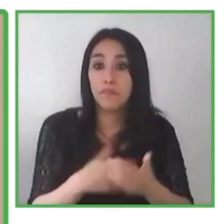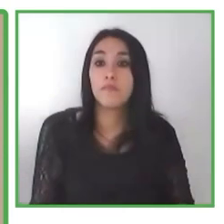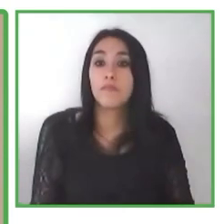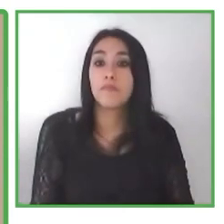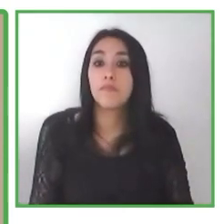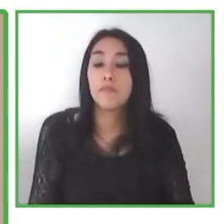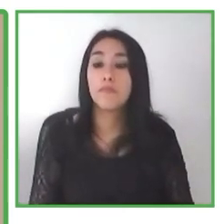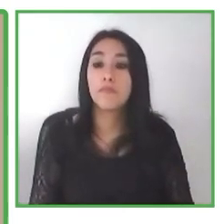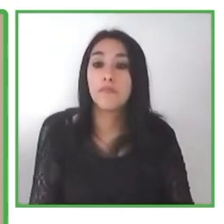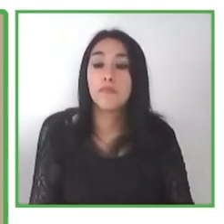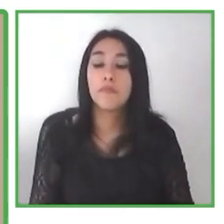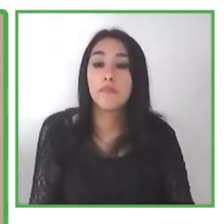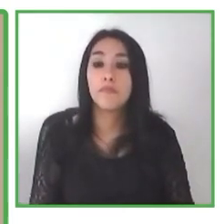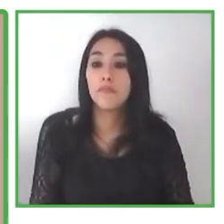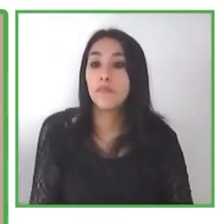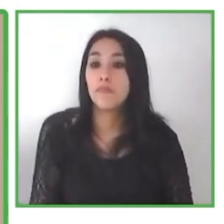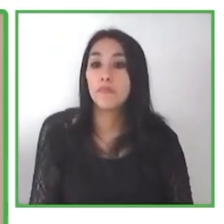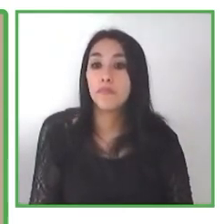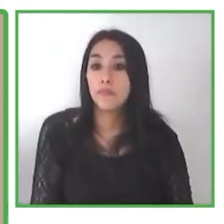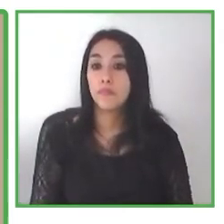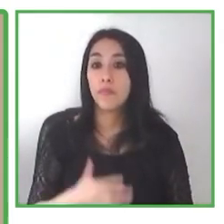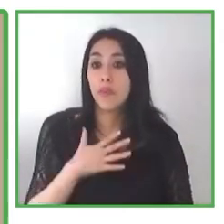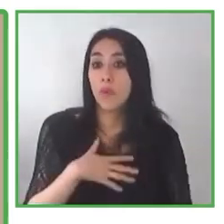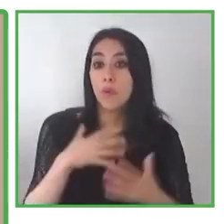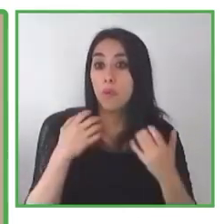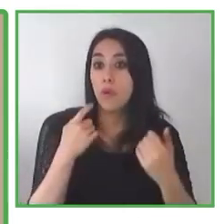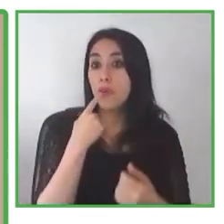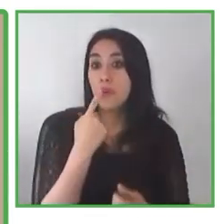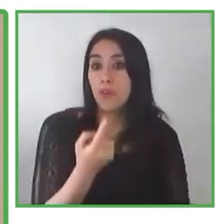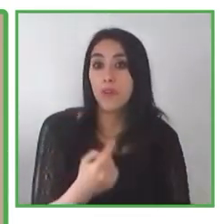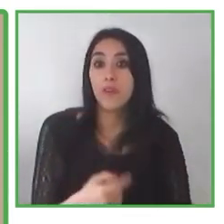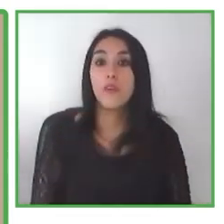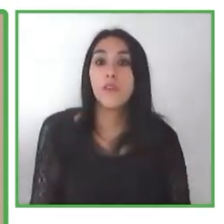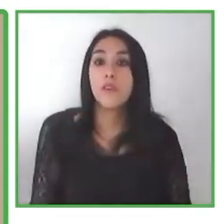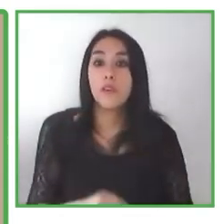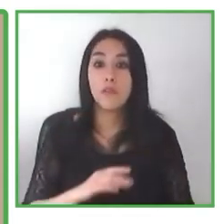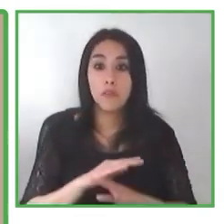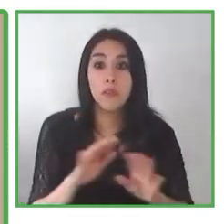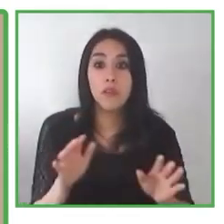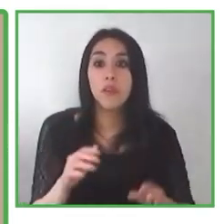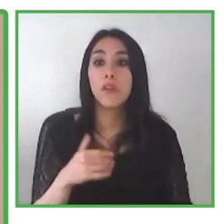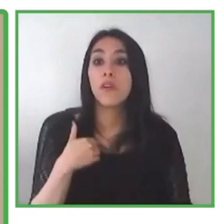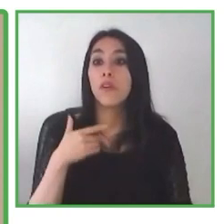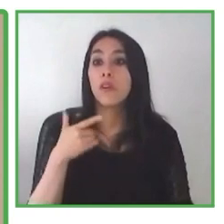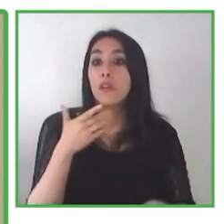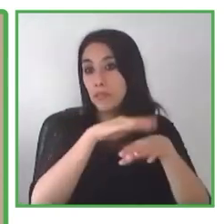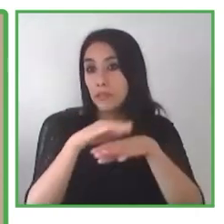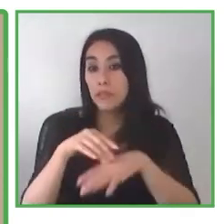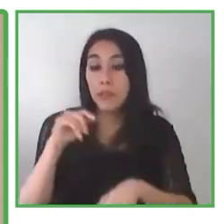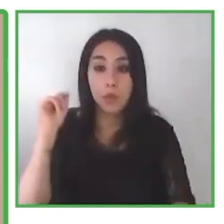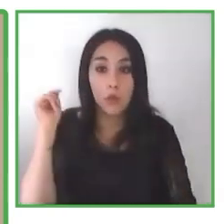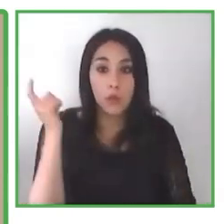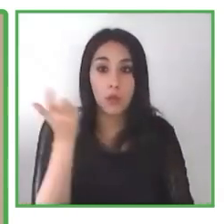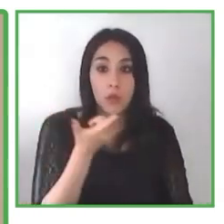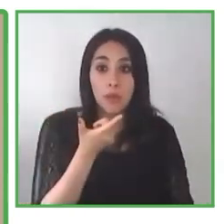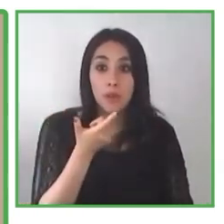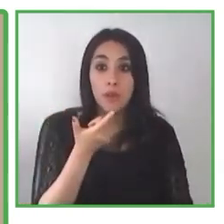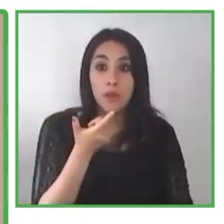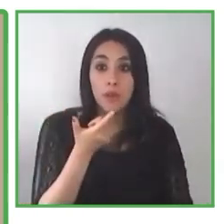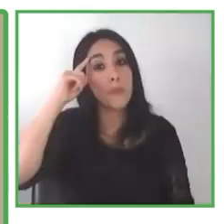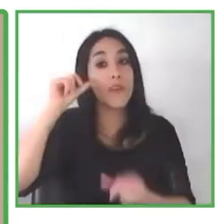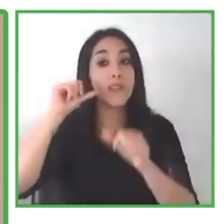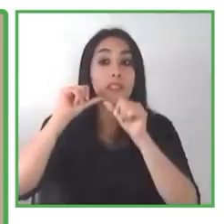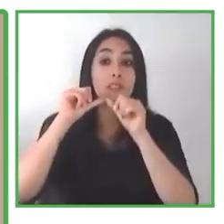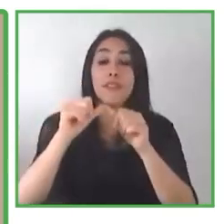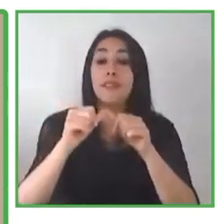conclude asking all of us to remember that a person with disabilities,